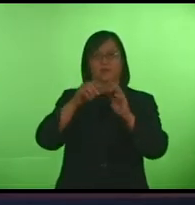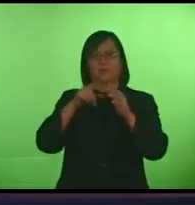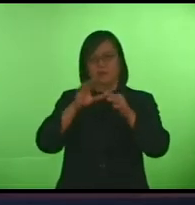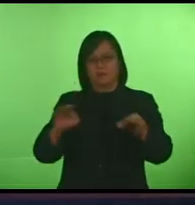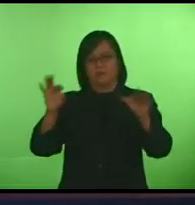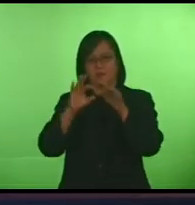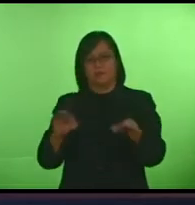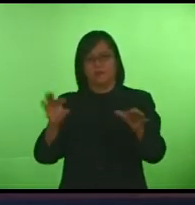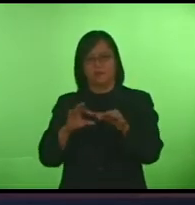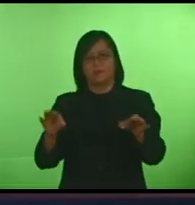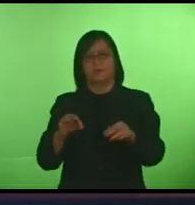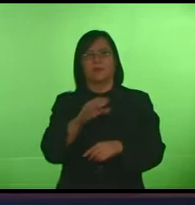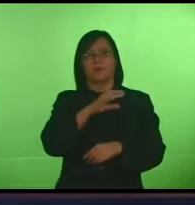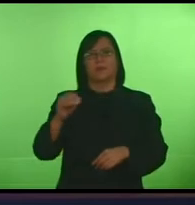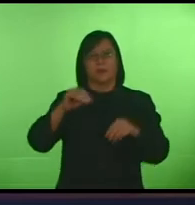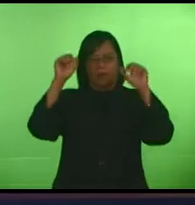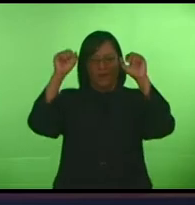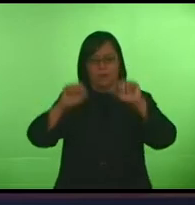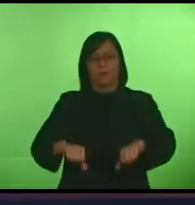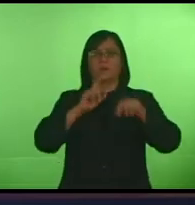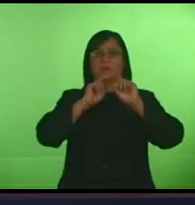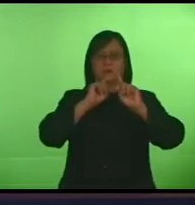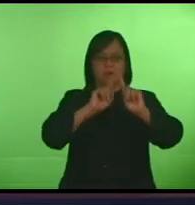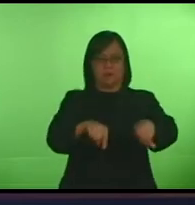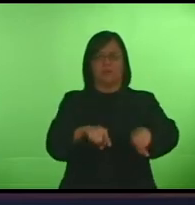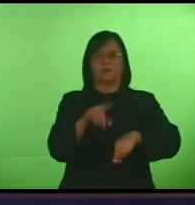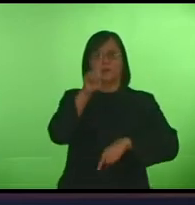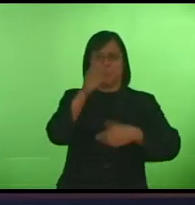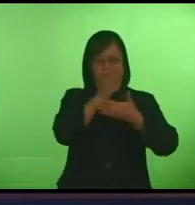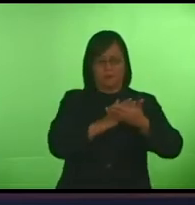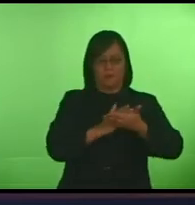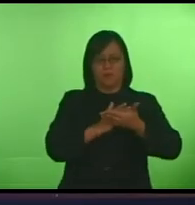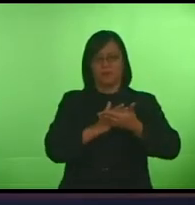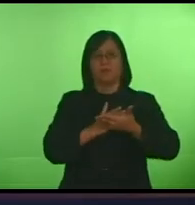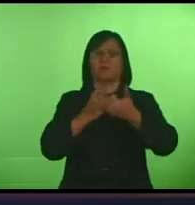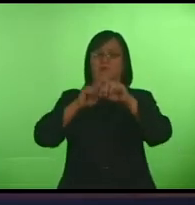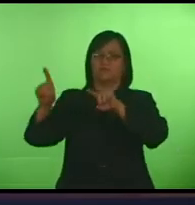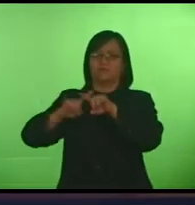You also should be able to answer one-part and multi-part essay questions,